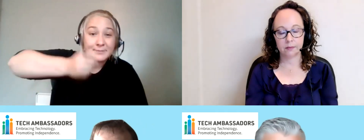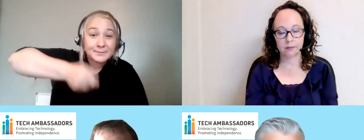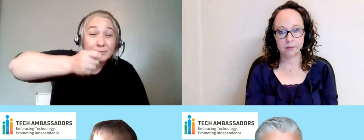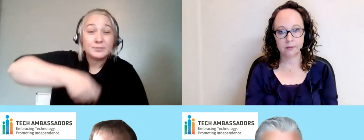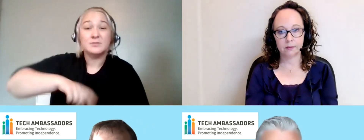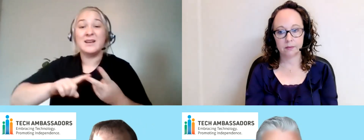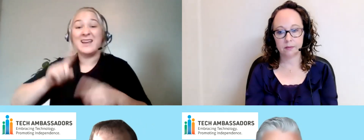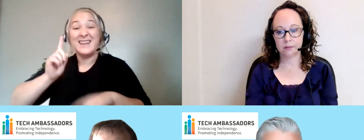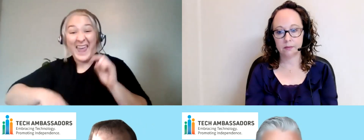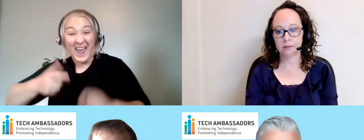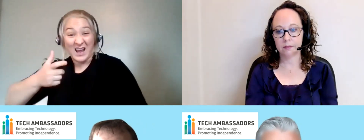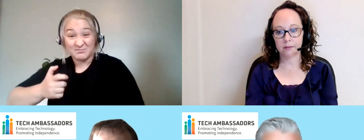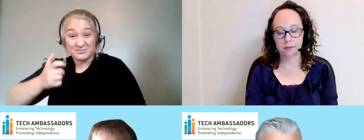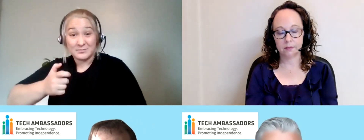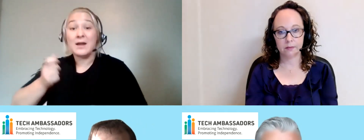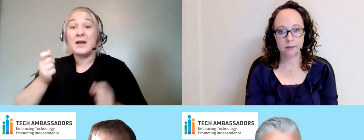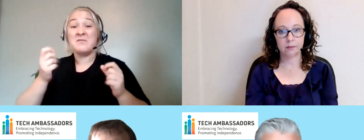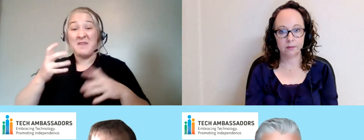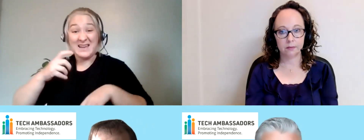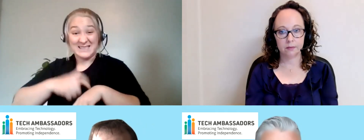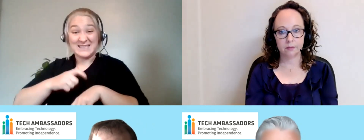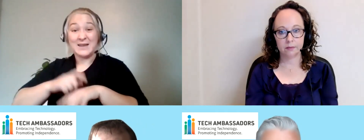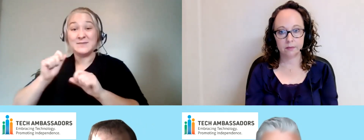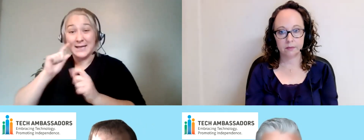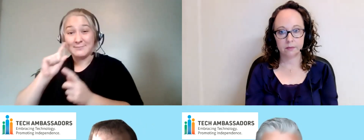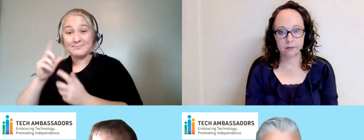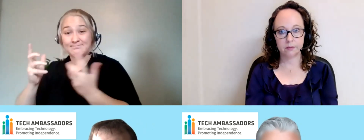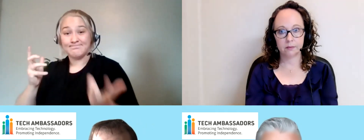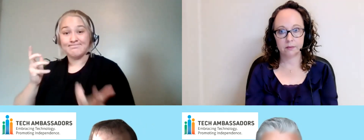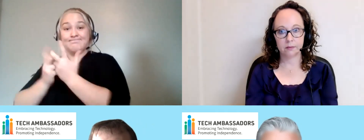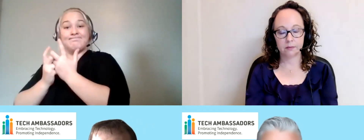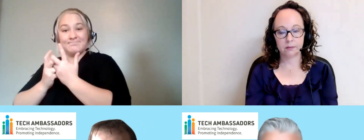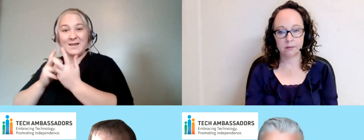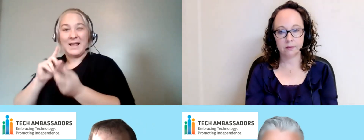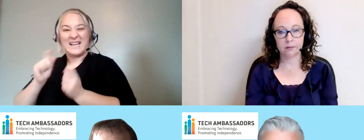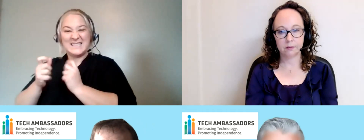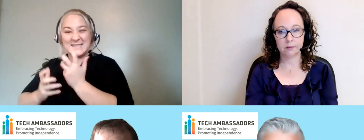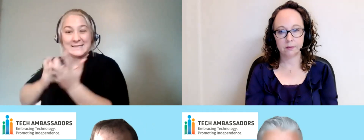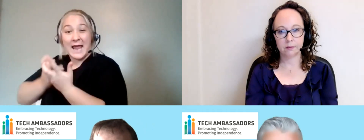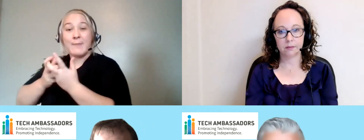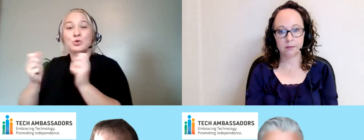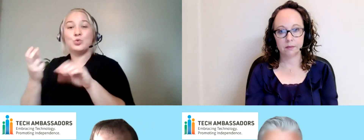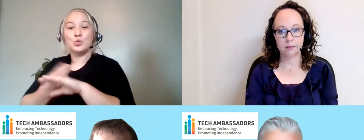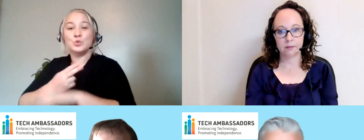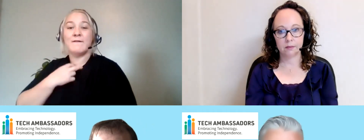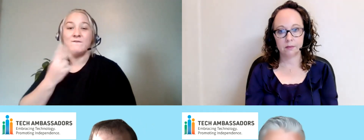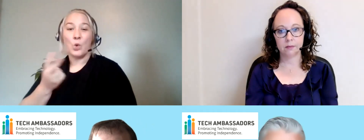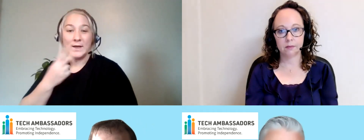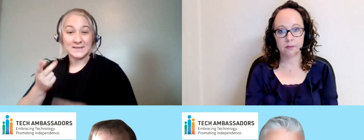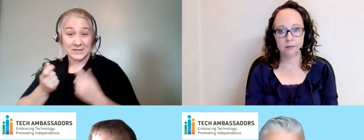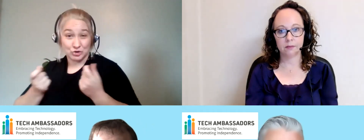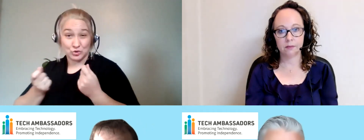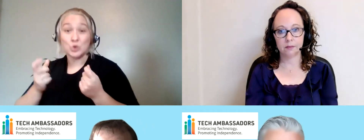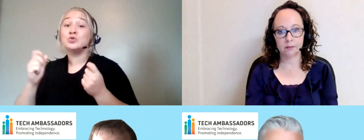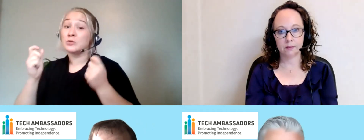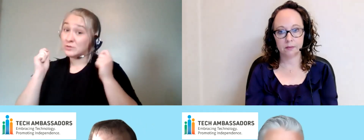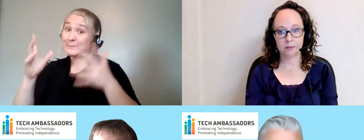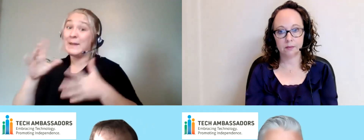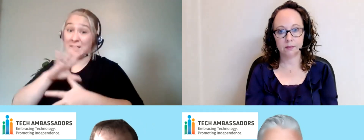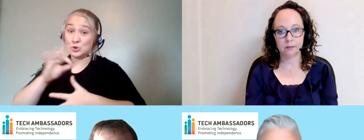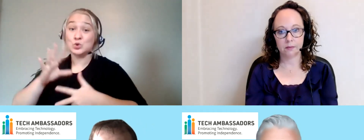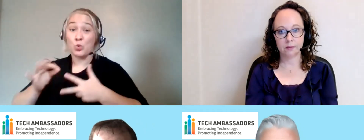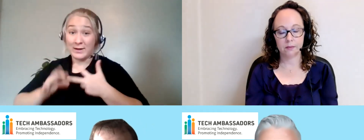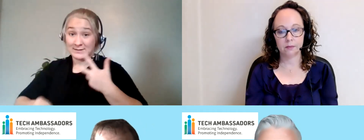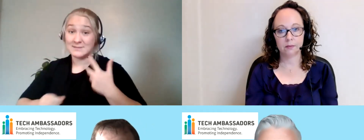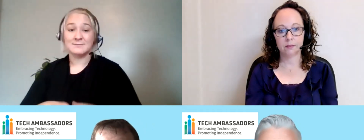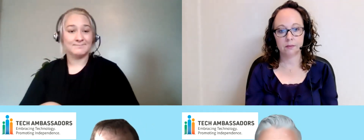your home like assistants, digital assistants. yeah, and They'll those are provide you called, lots and lots of choices. yeah,